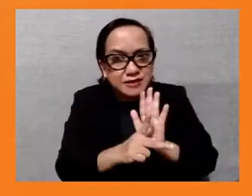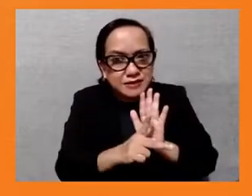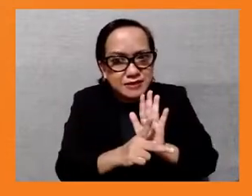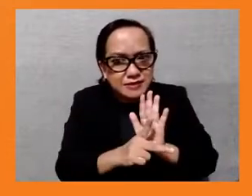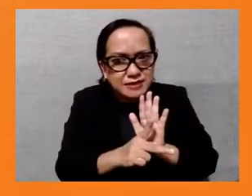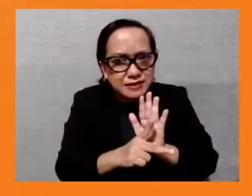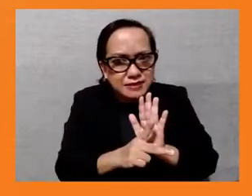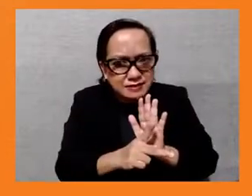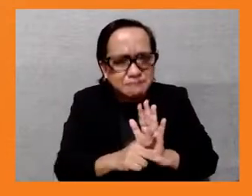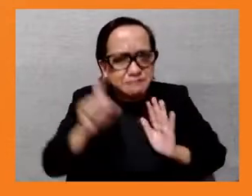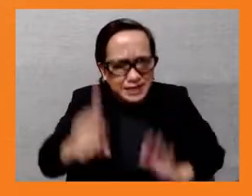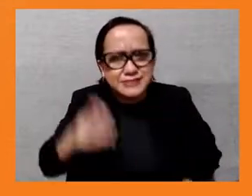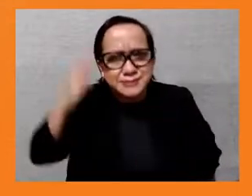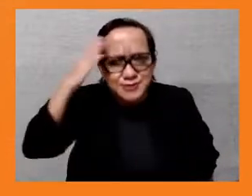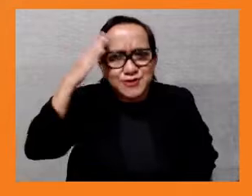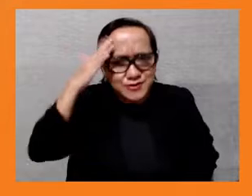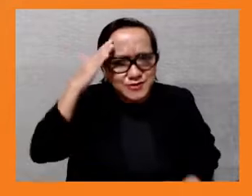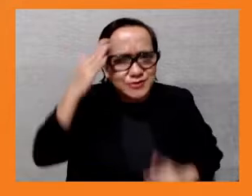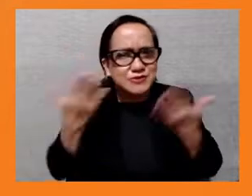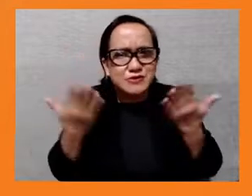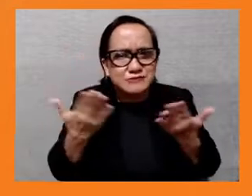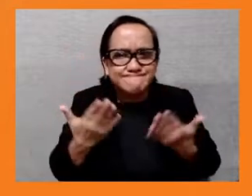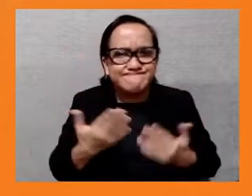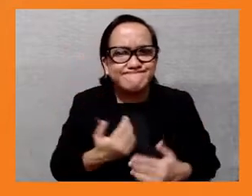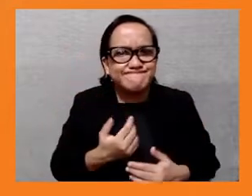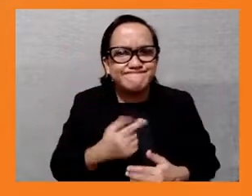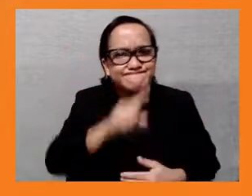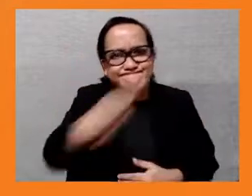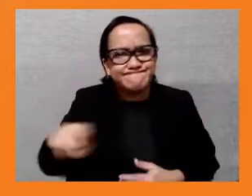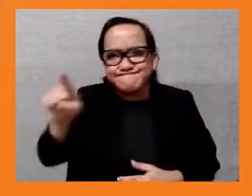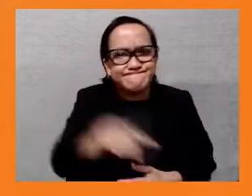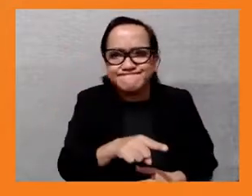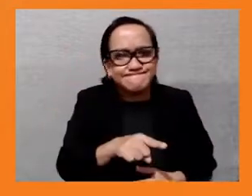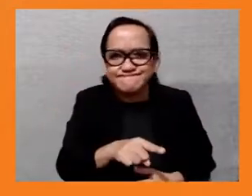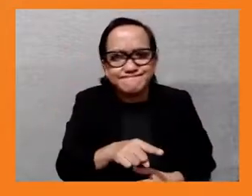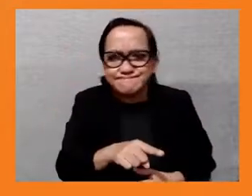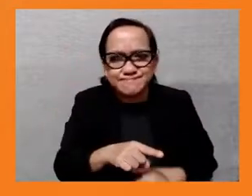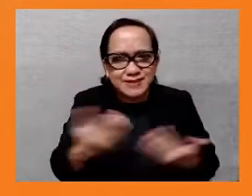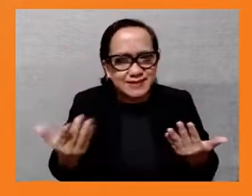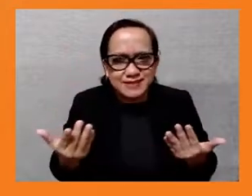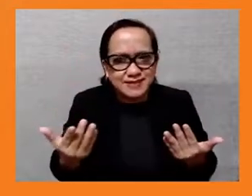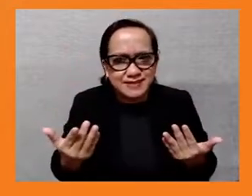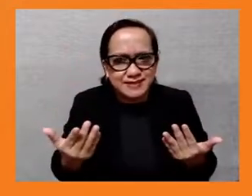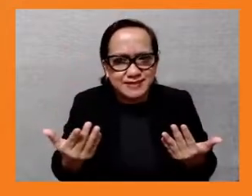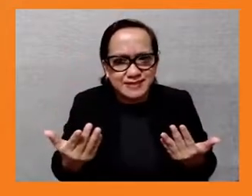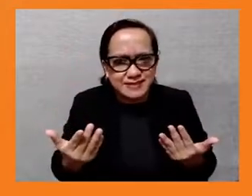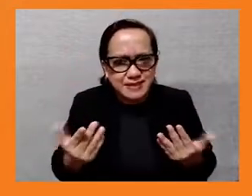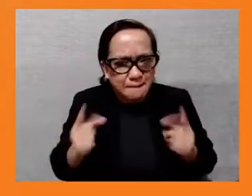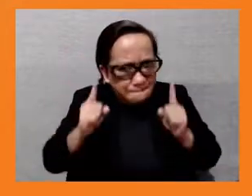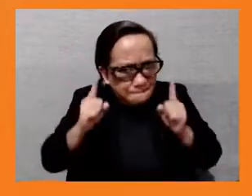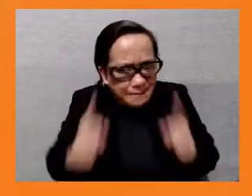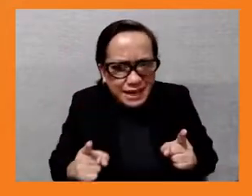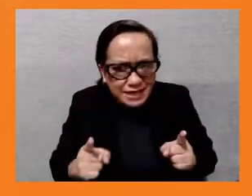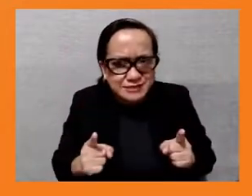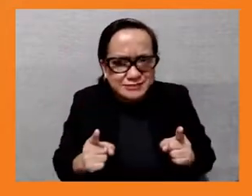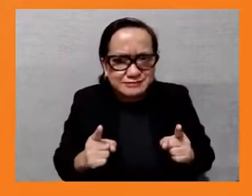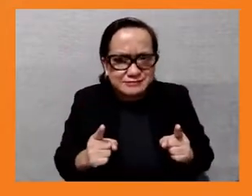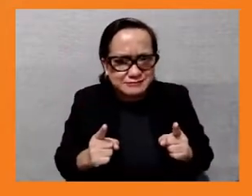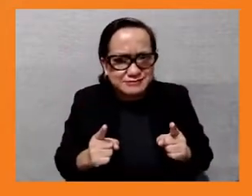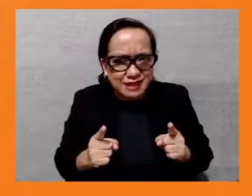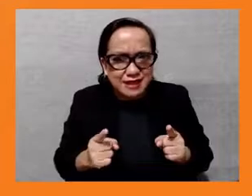Good afternoon, everyone. So the Asian Development Bank is at the opportune time in revisiting its